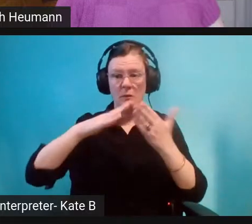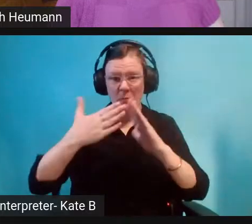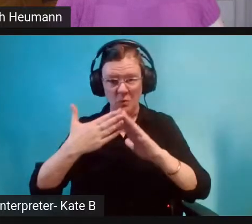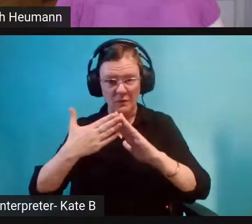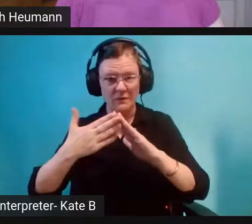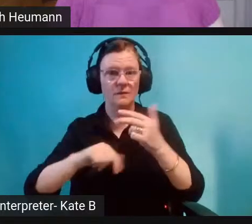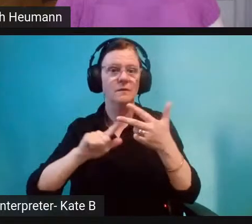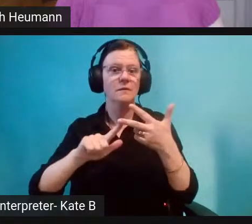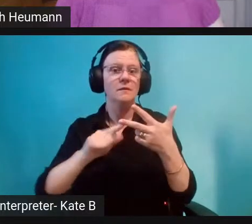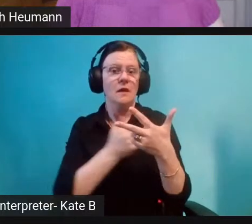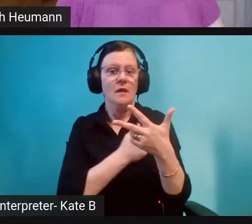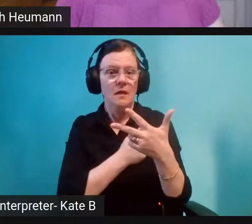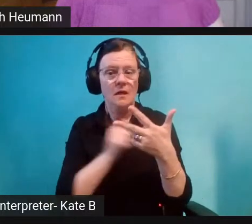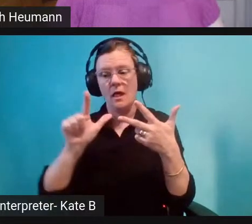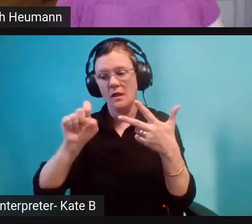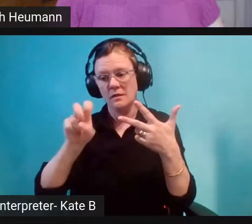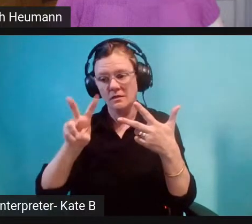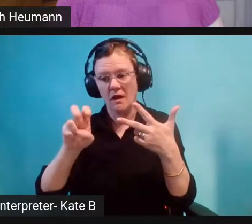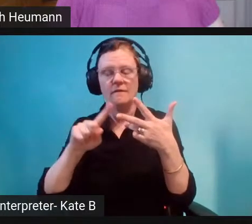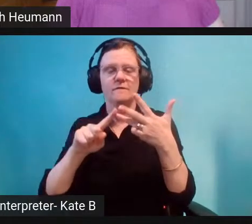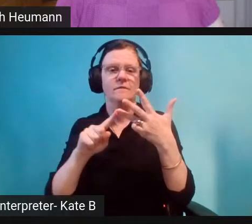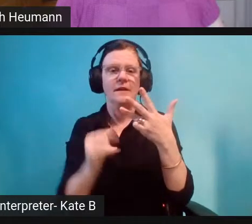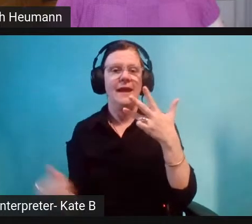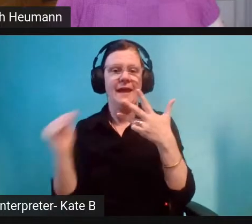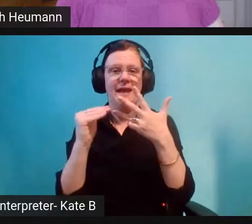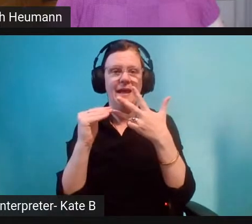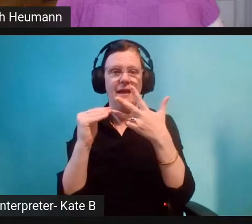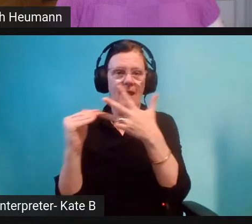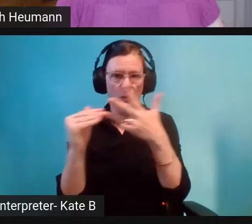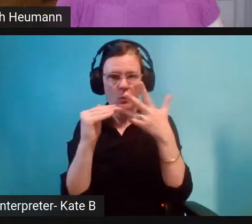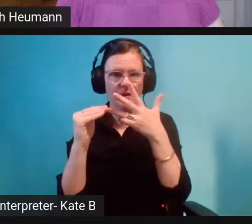love, equity, and justice.